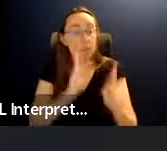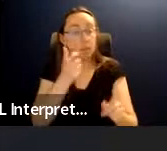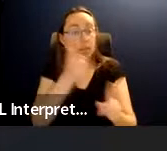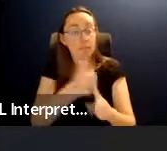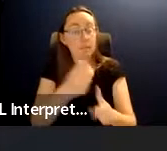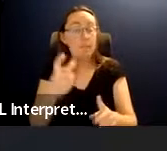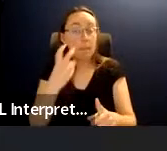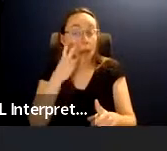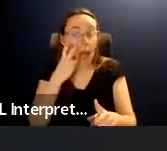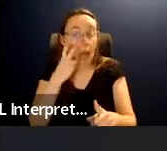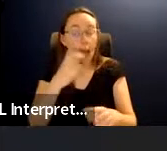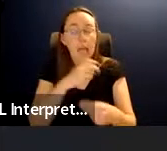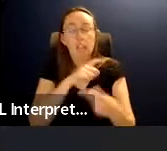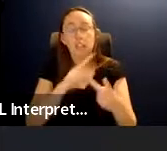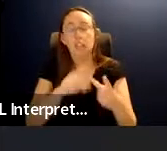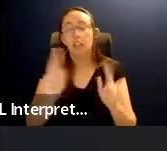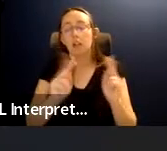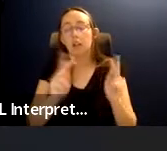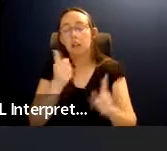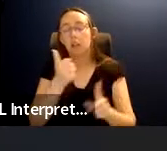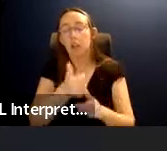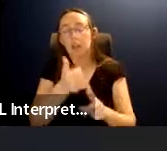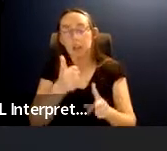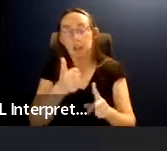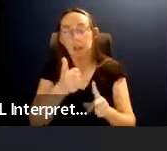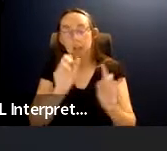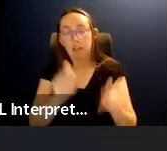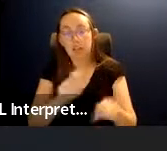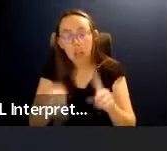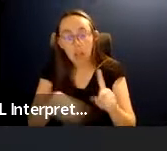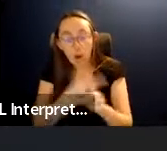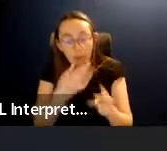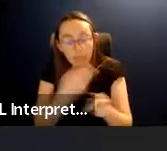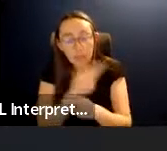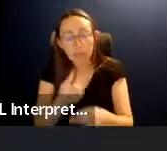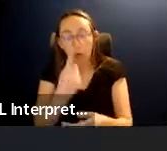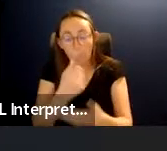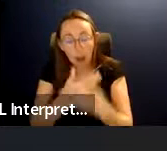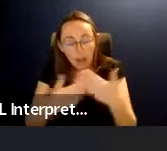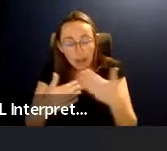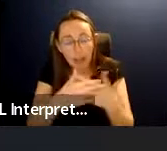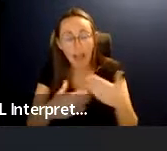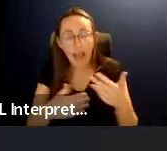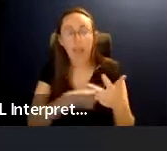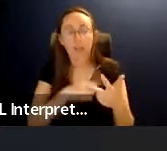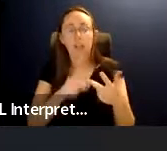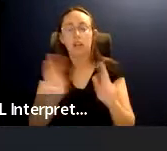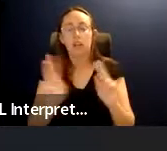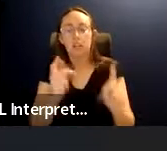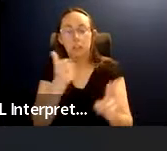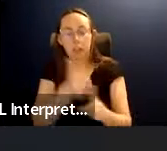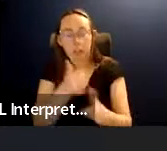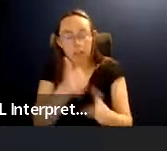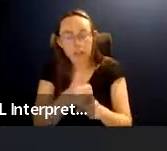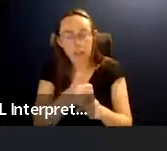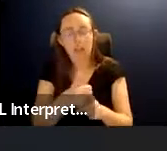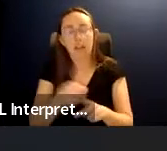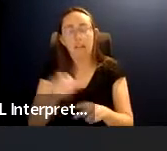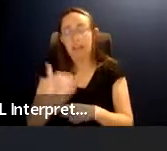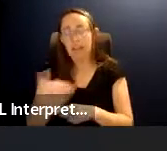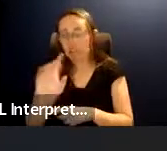blind, individuals who only have the use of one hand, individuals with